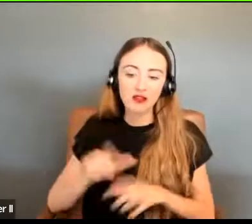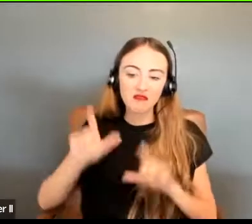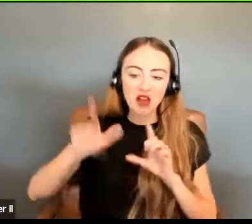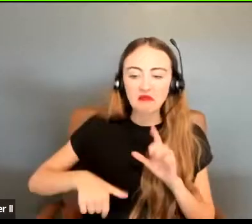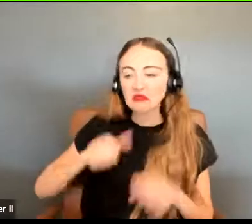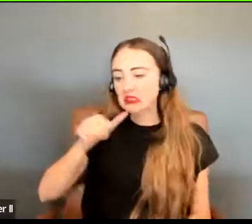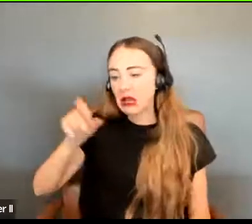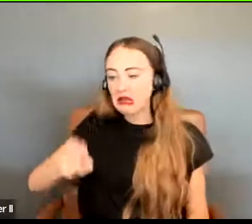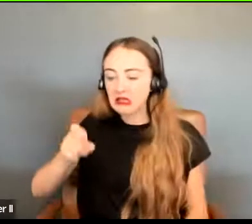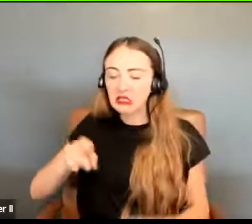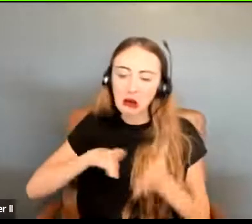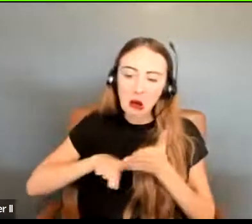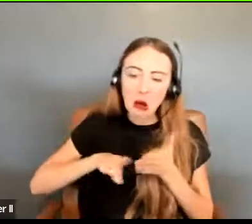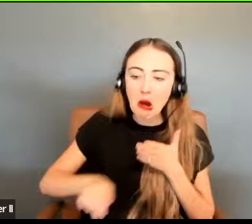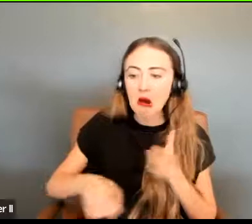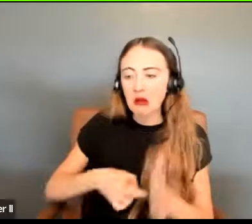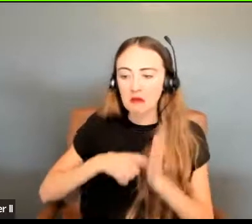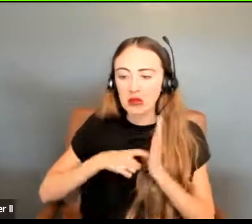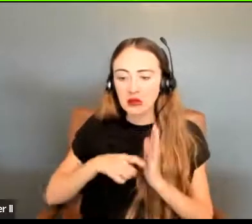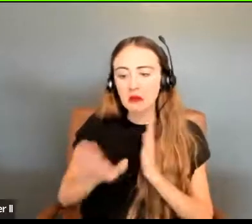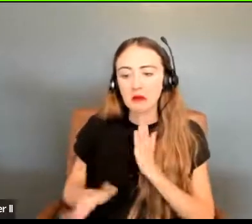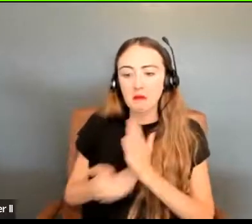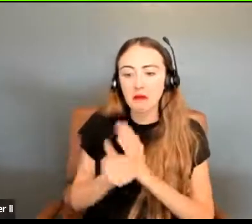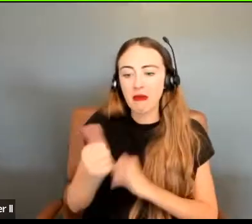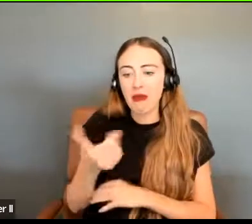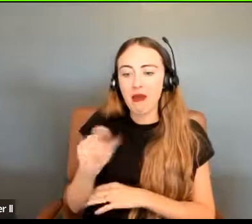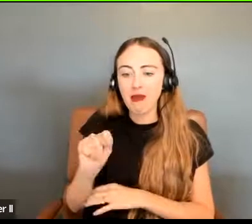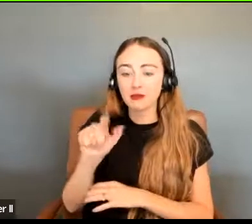Audit Mandates Amendment Act of 2022.